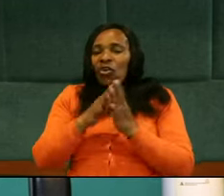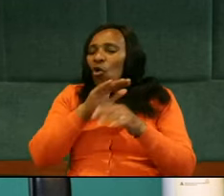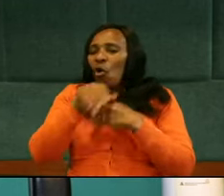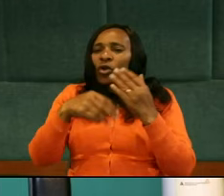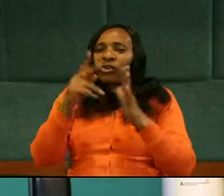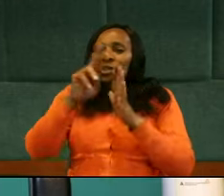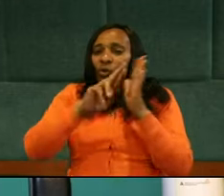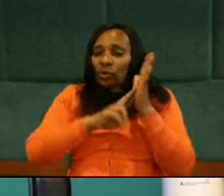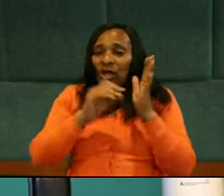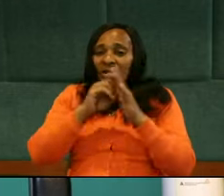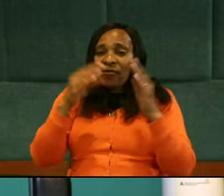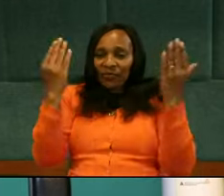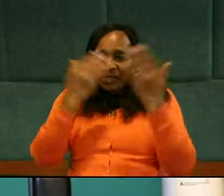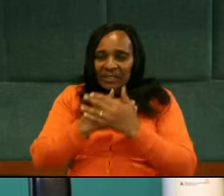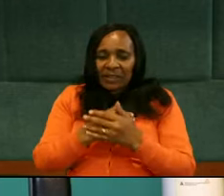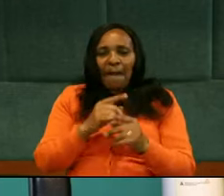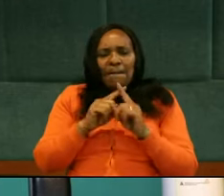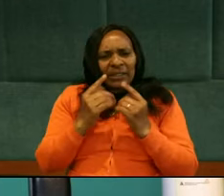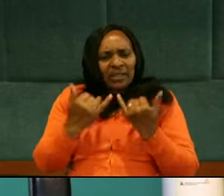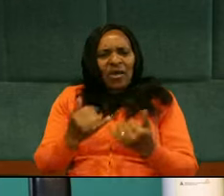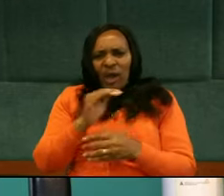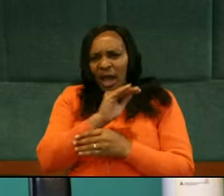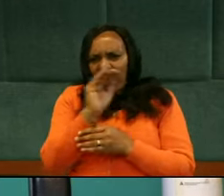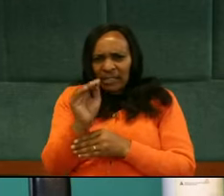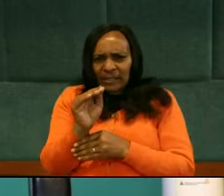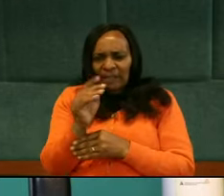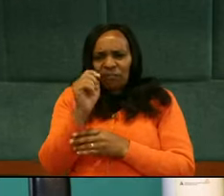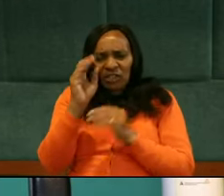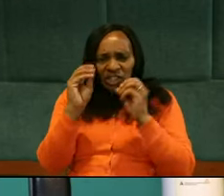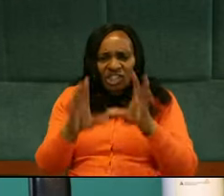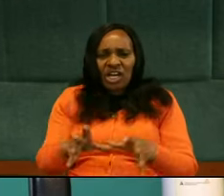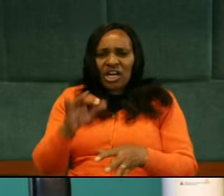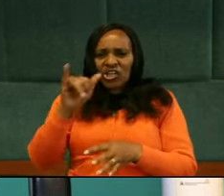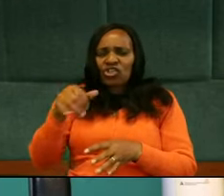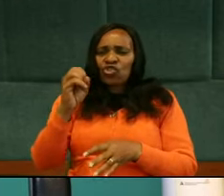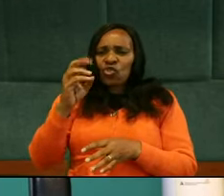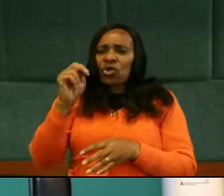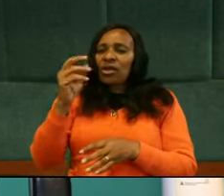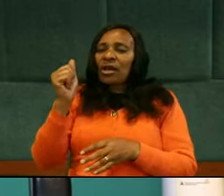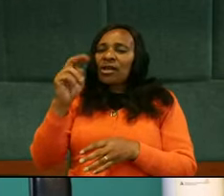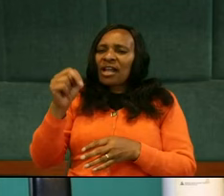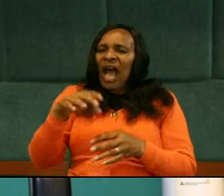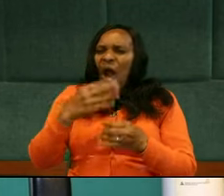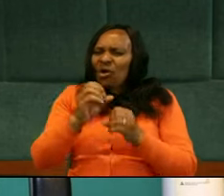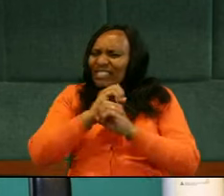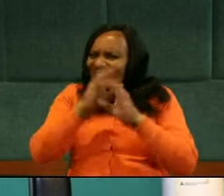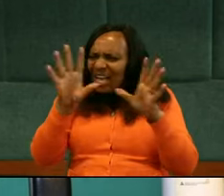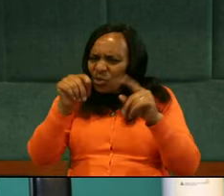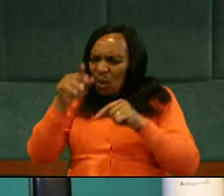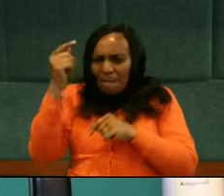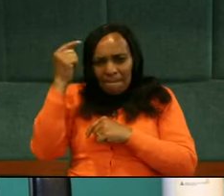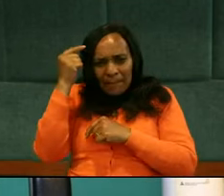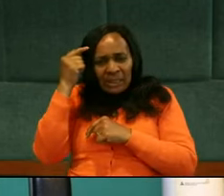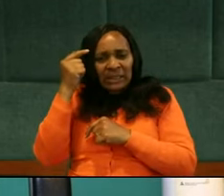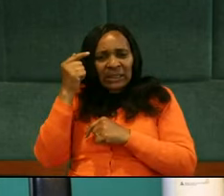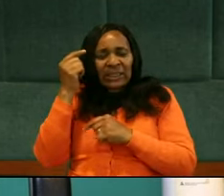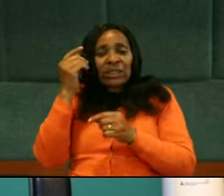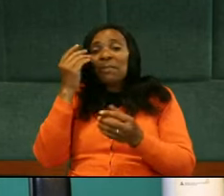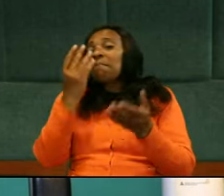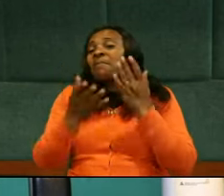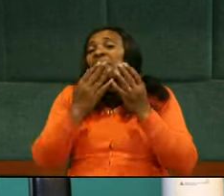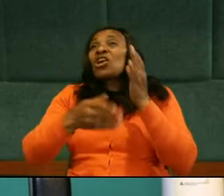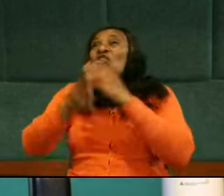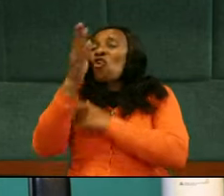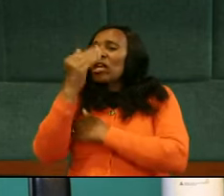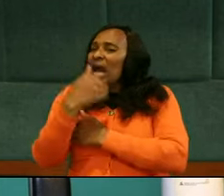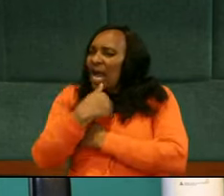this, maybe I can ask maybe Teacher Jonan, how clear is your sense of whether God has